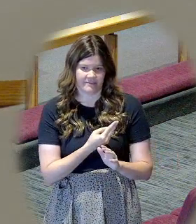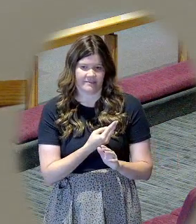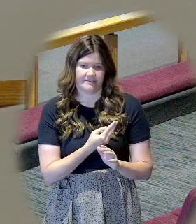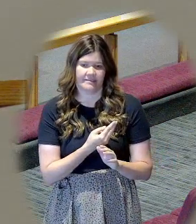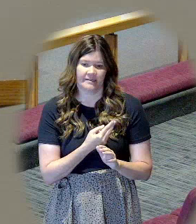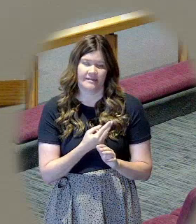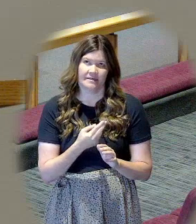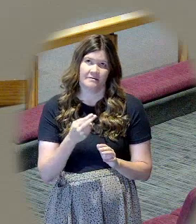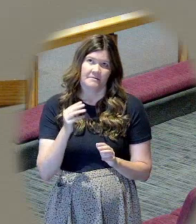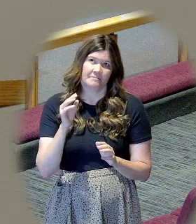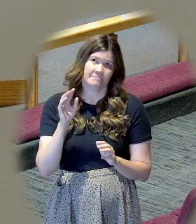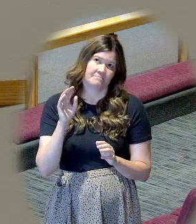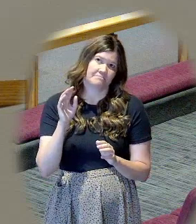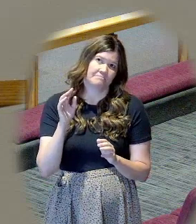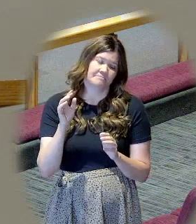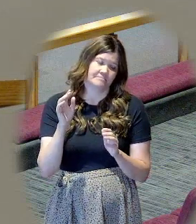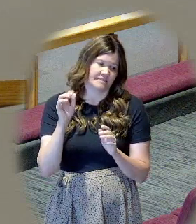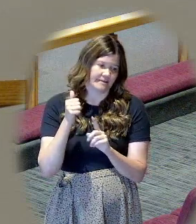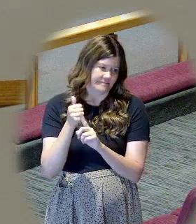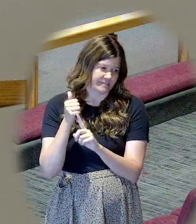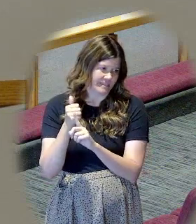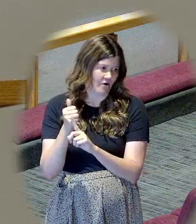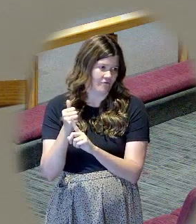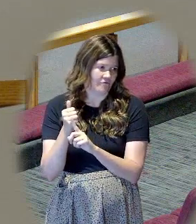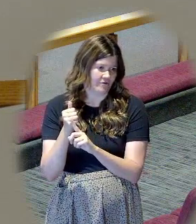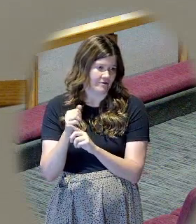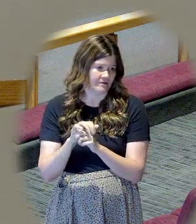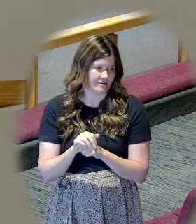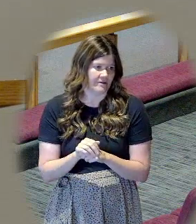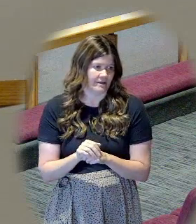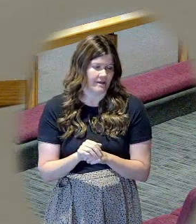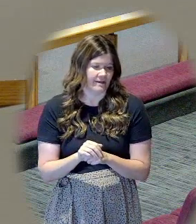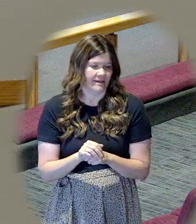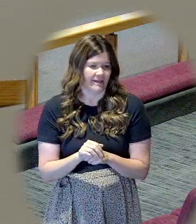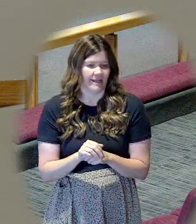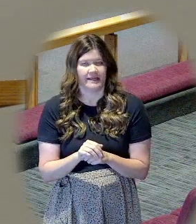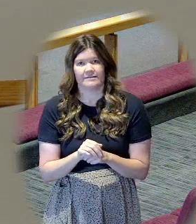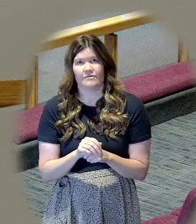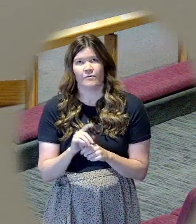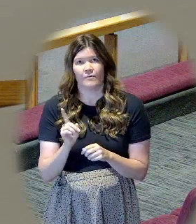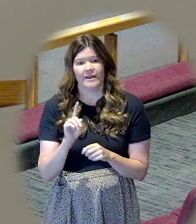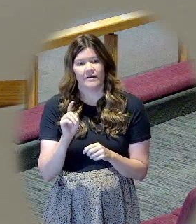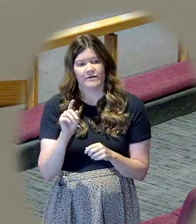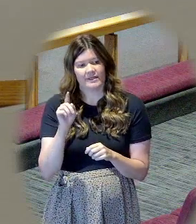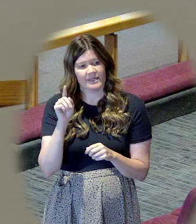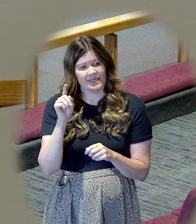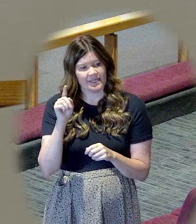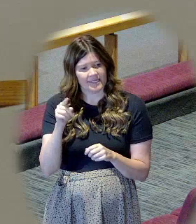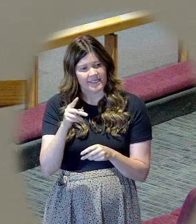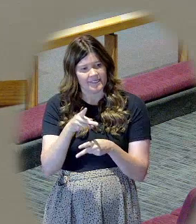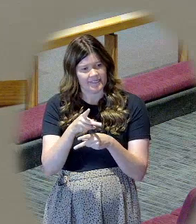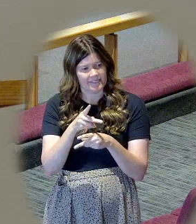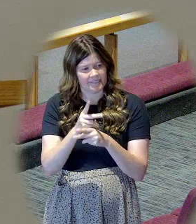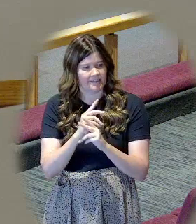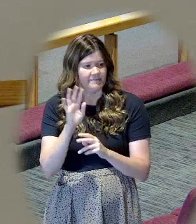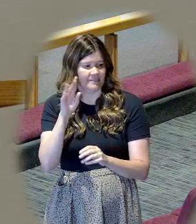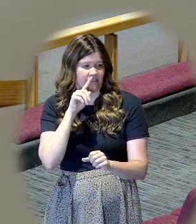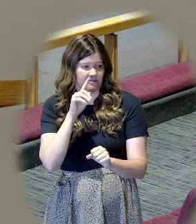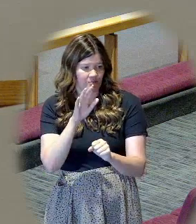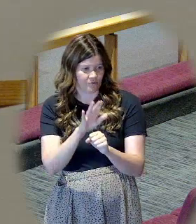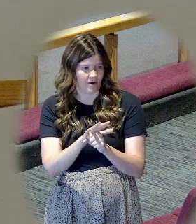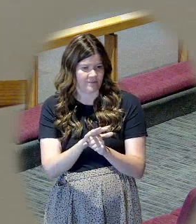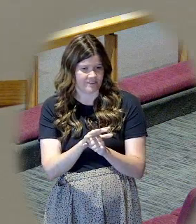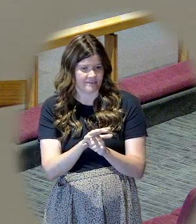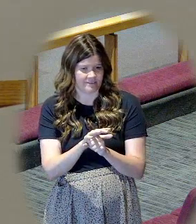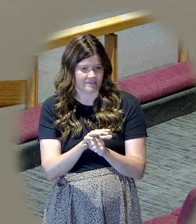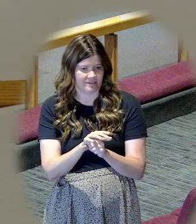person, and the place where His actions prove those words, those promises are delivered. And